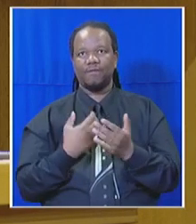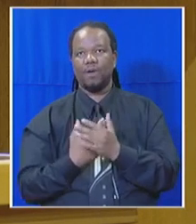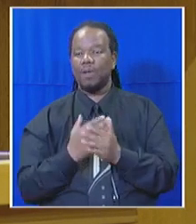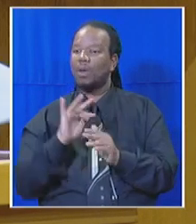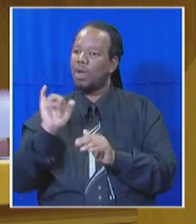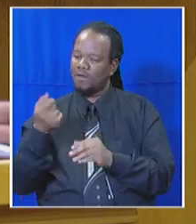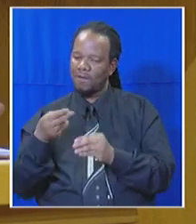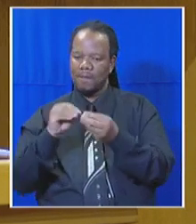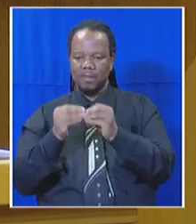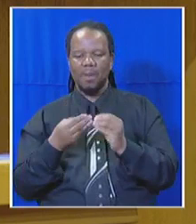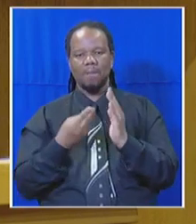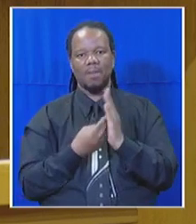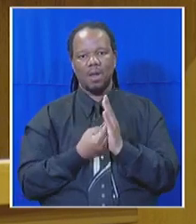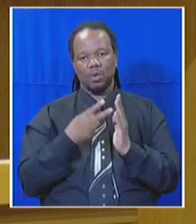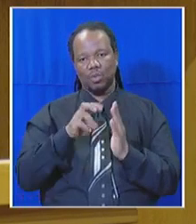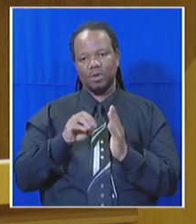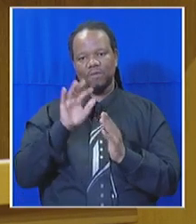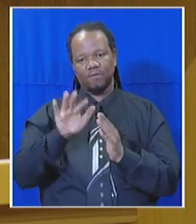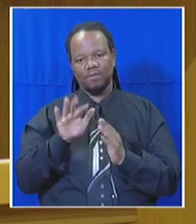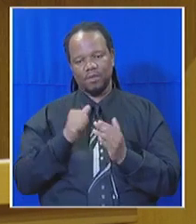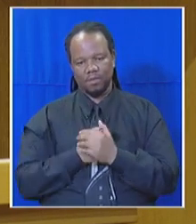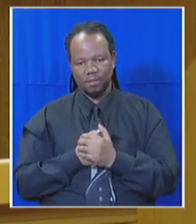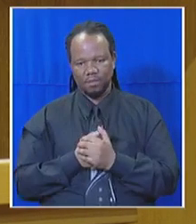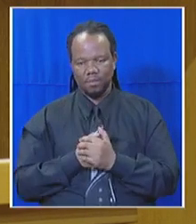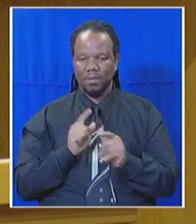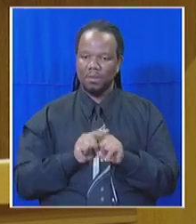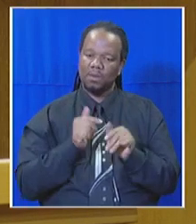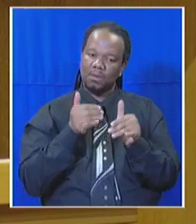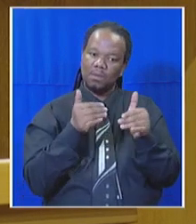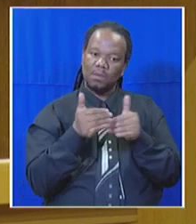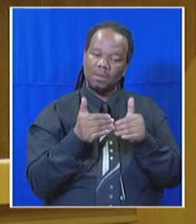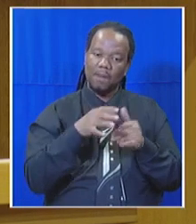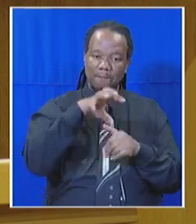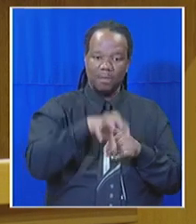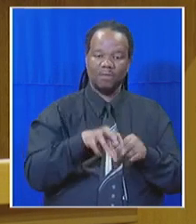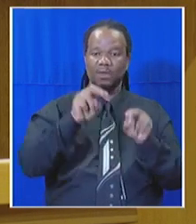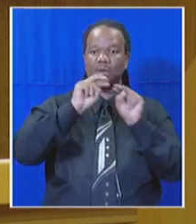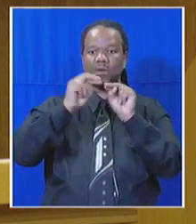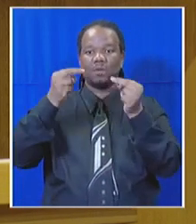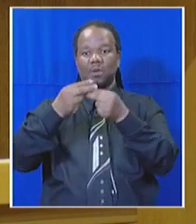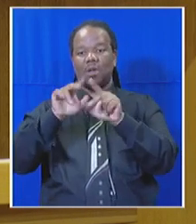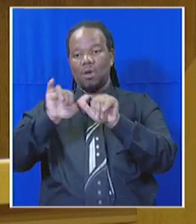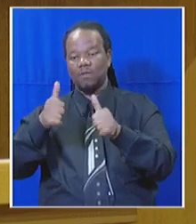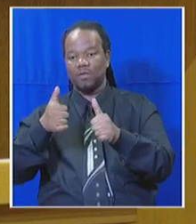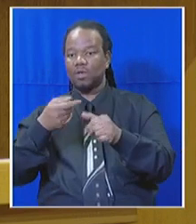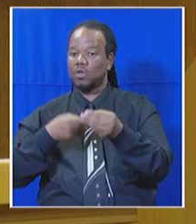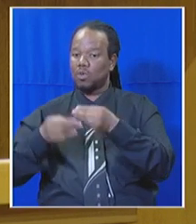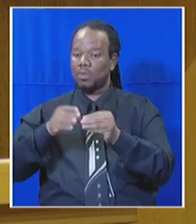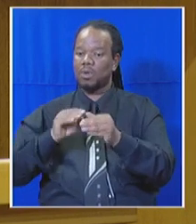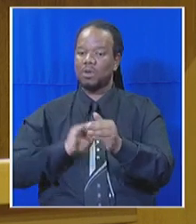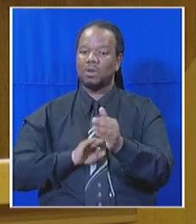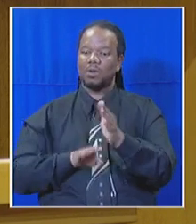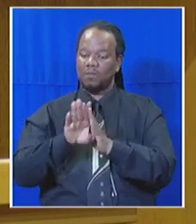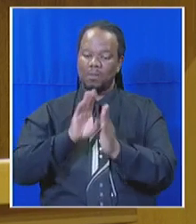of 2015. Coordinate and measure national, provincial and municipal economic development programs. We hope to